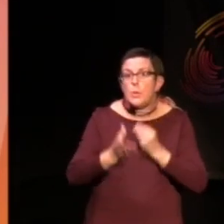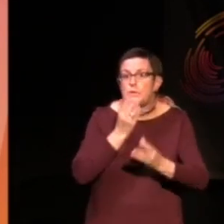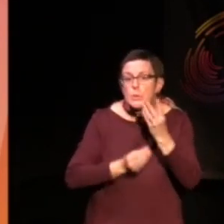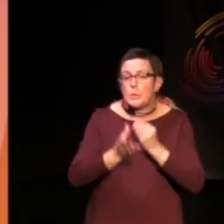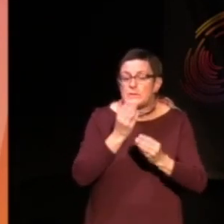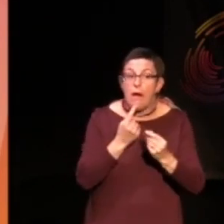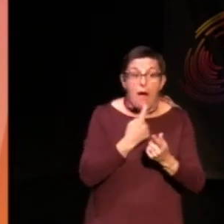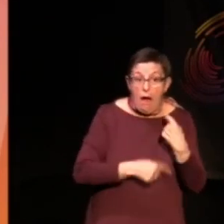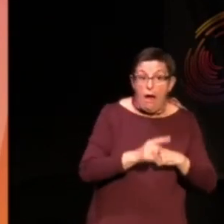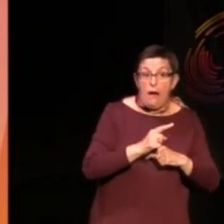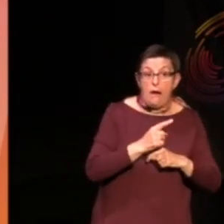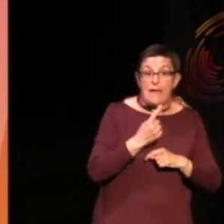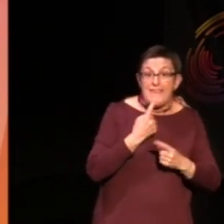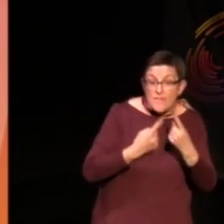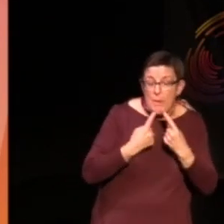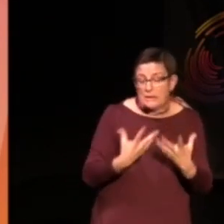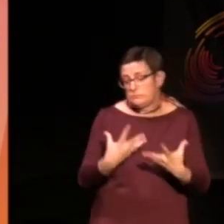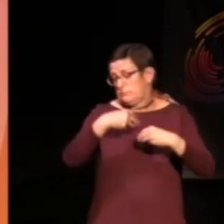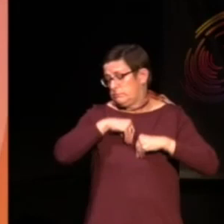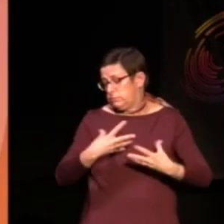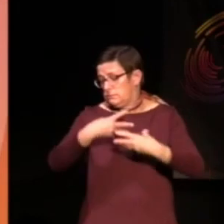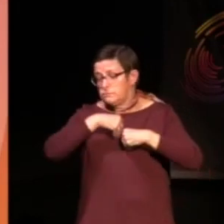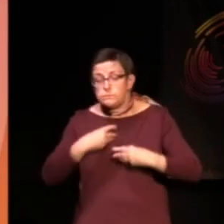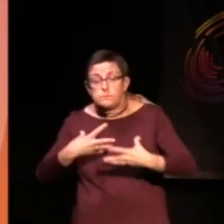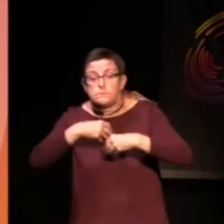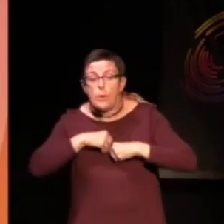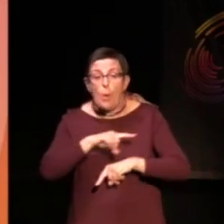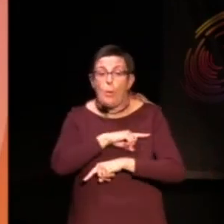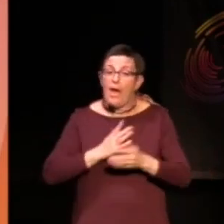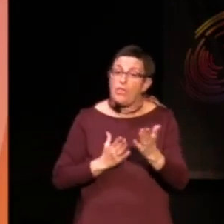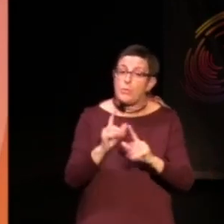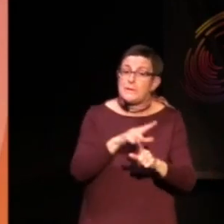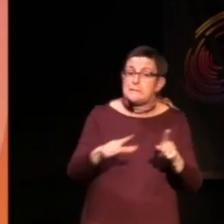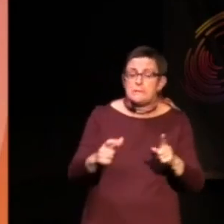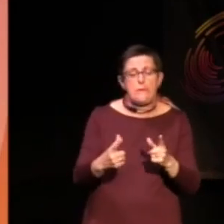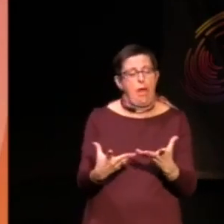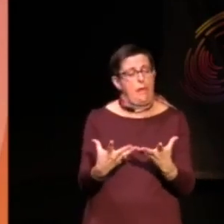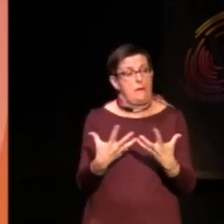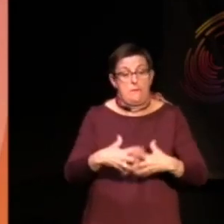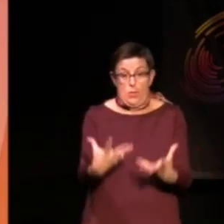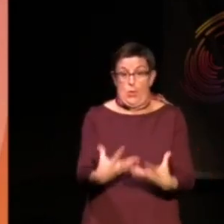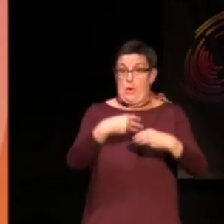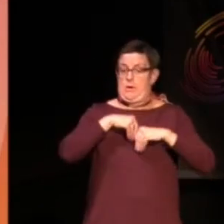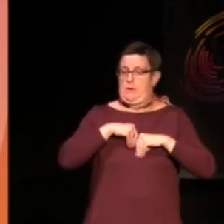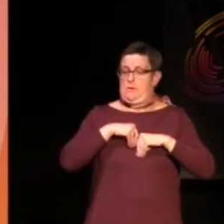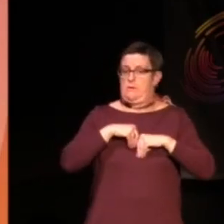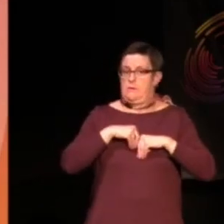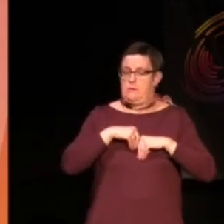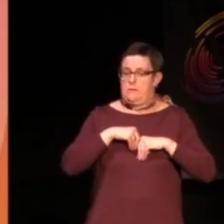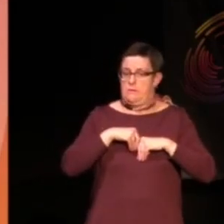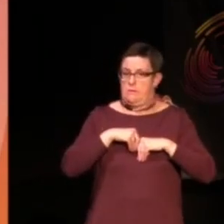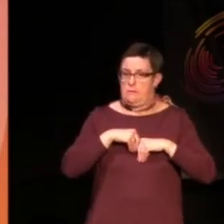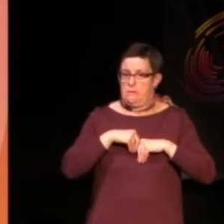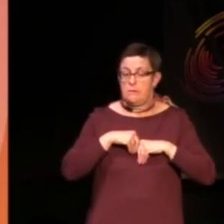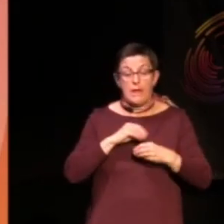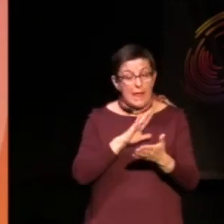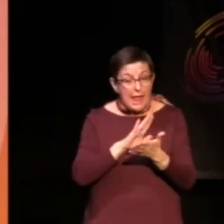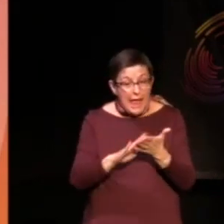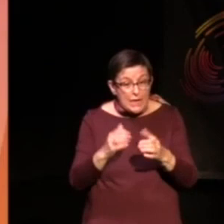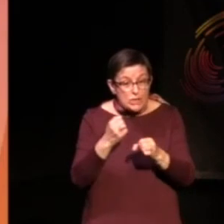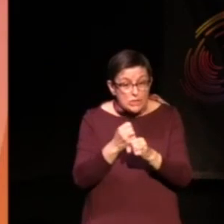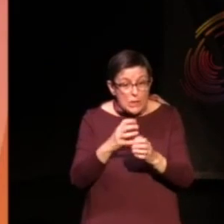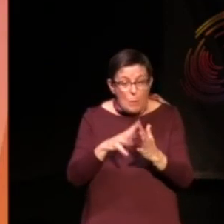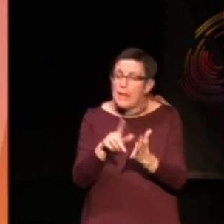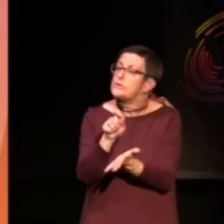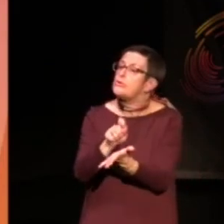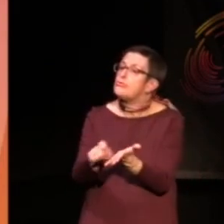are aggravated by digital technologies. In addition to a remarkable body of fiction, H.G. Wells